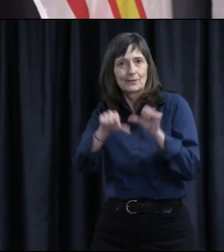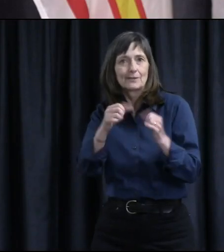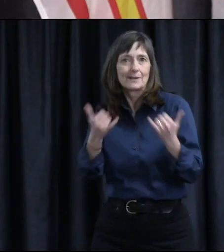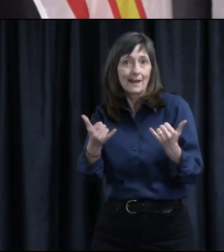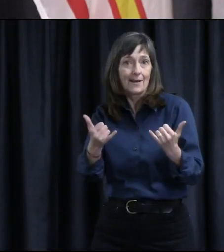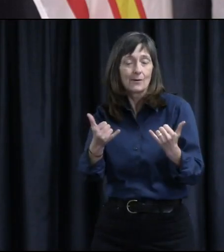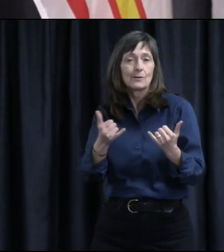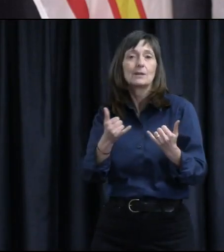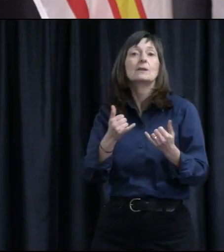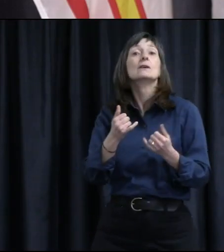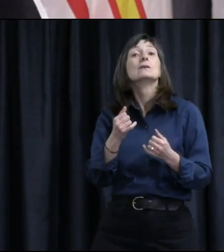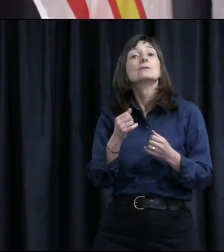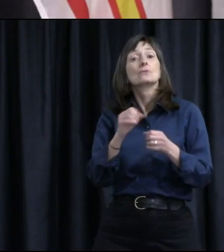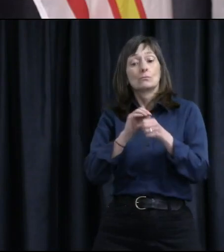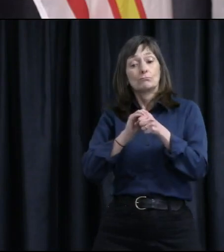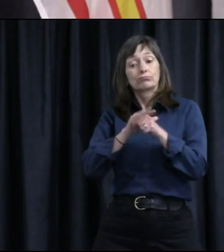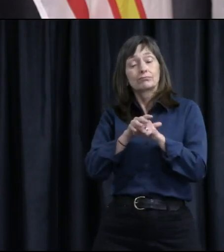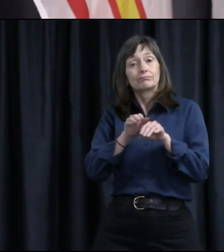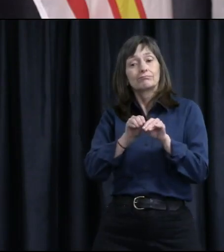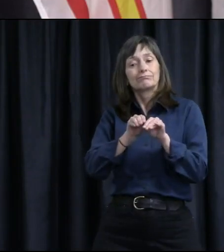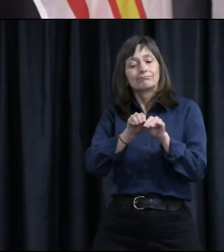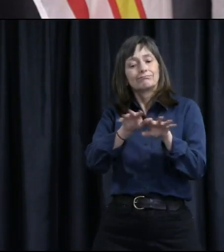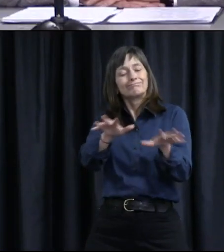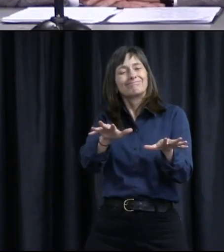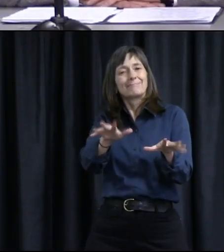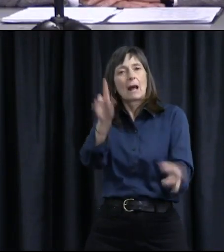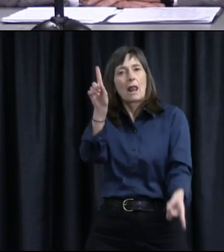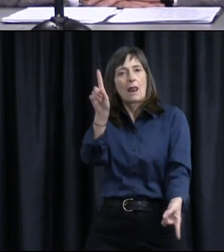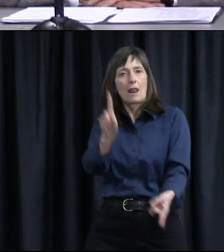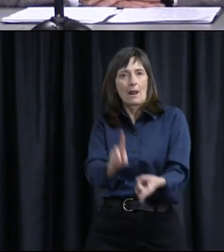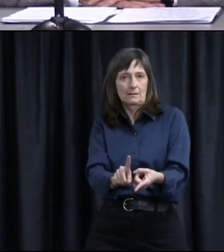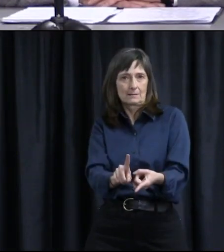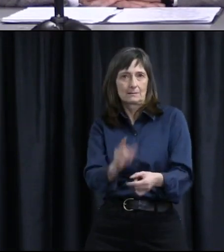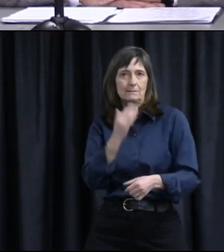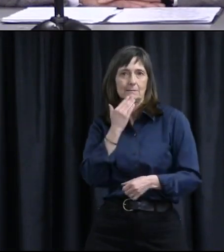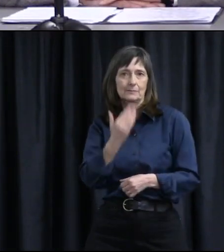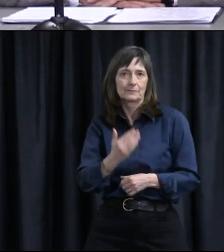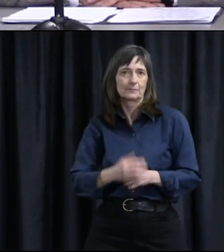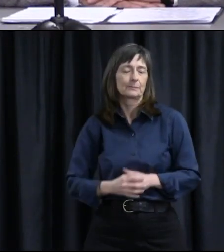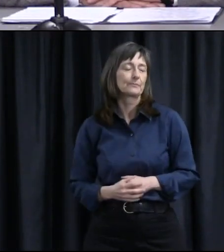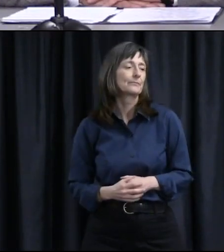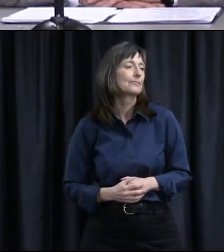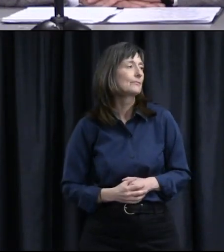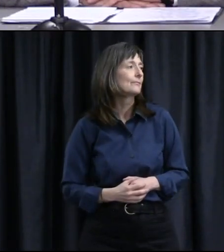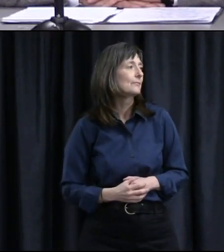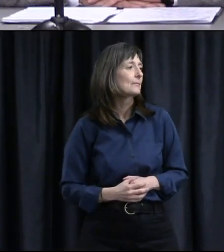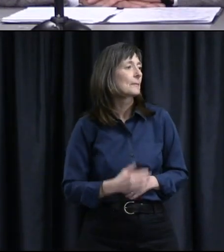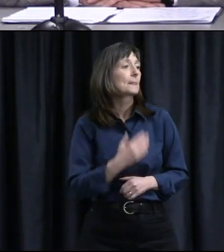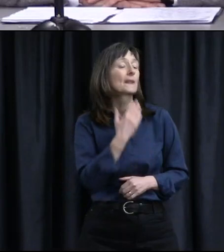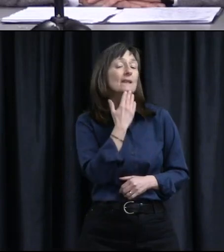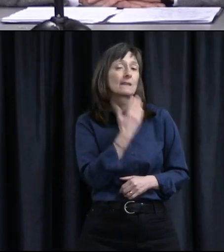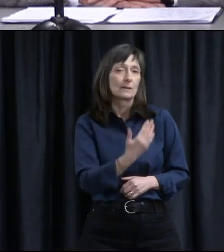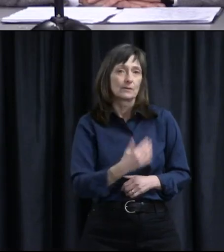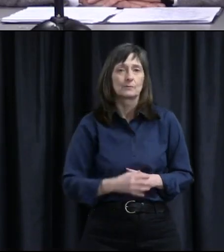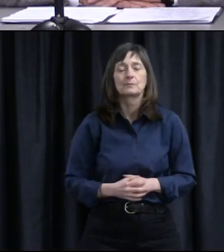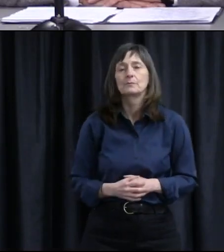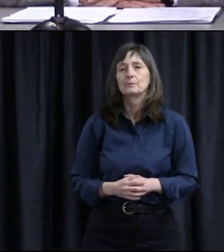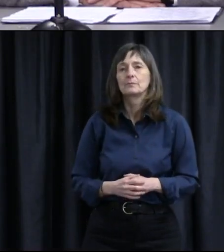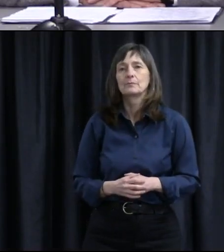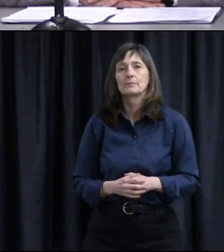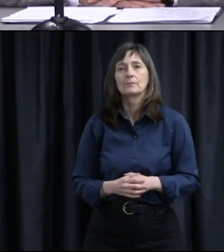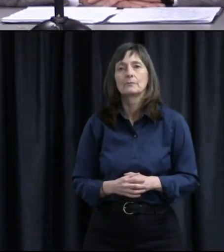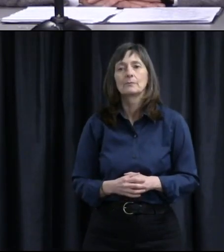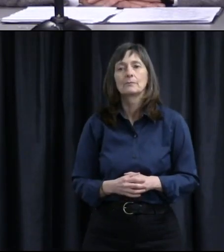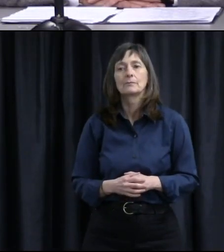virus. Thank you. Thank you, Dr. Fitzgerald. As you know, earlier this week,